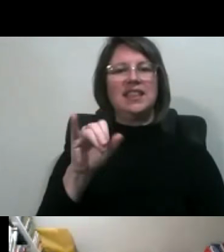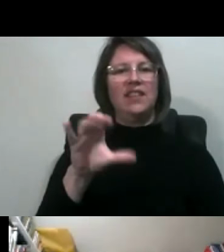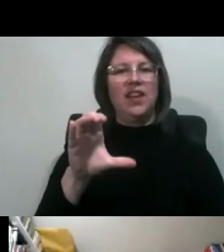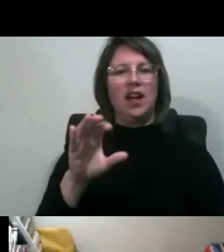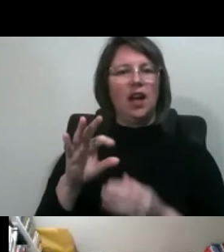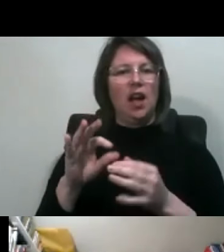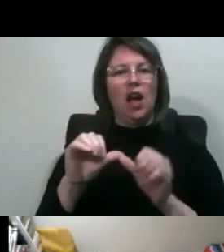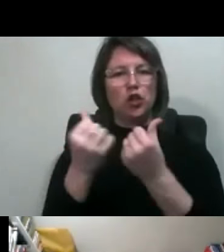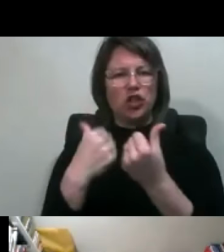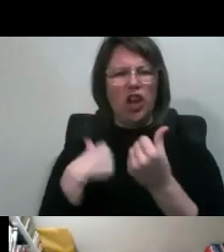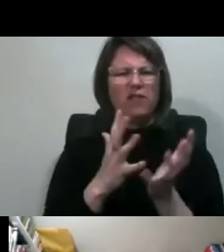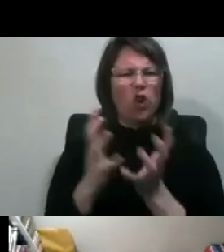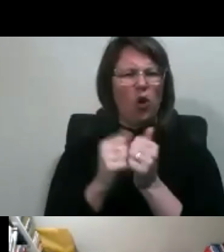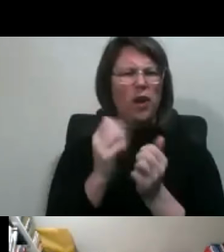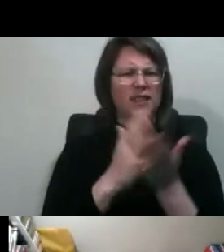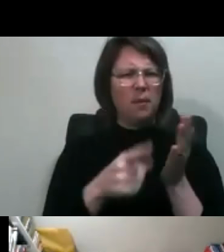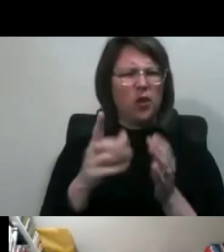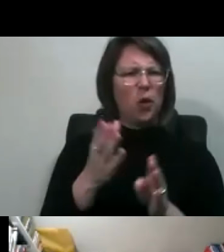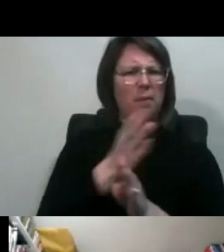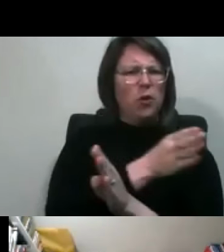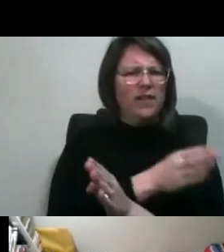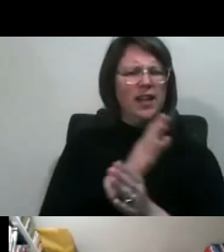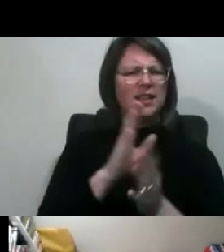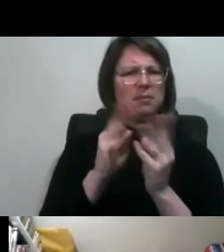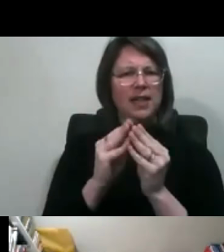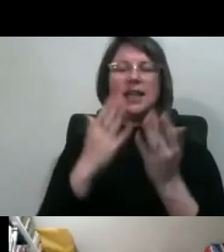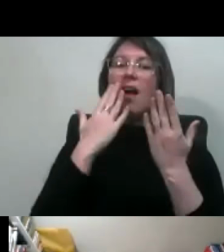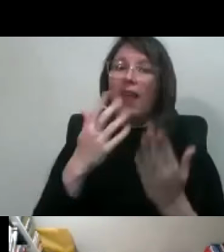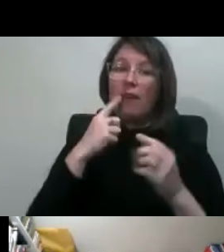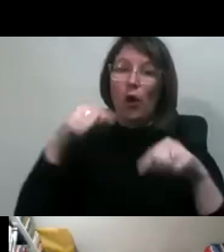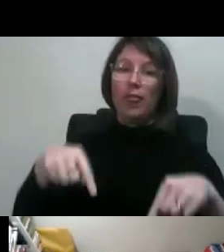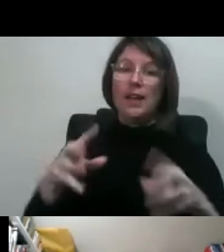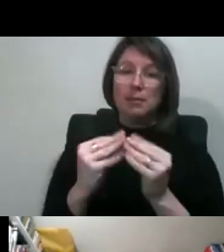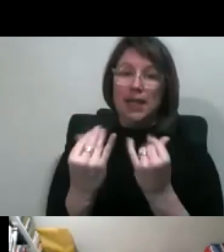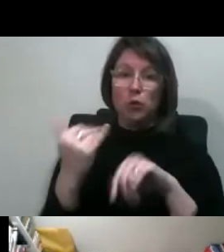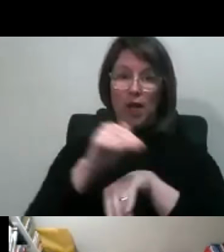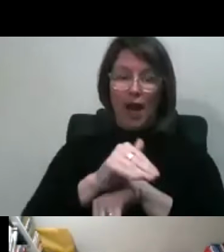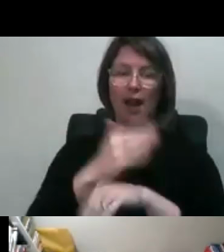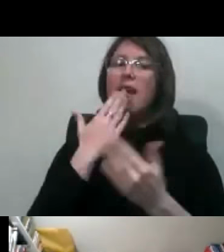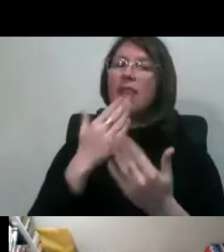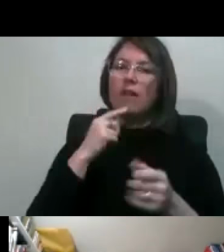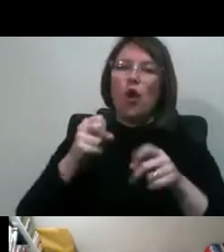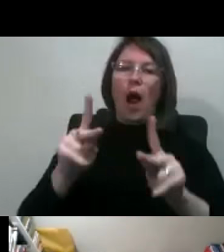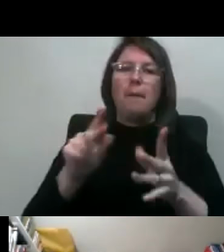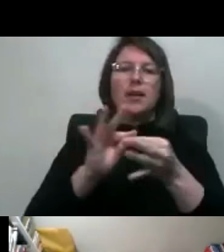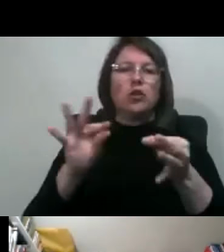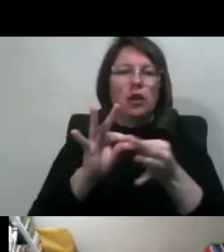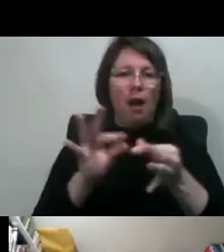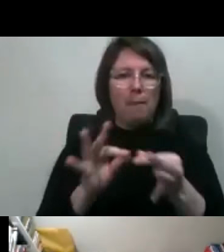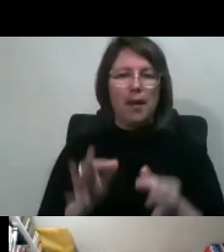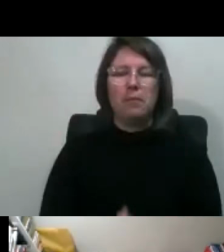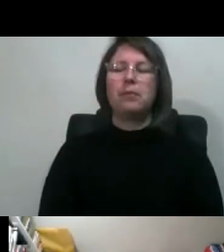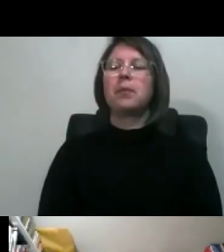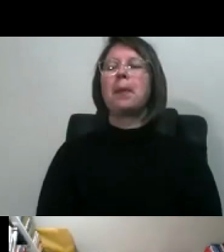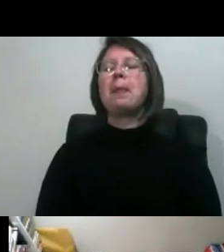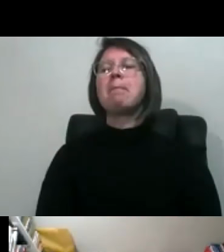some of you in prior meetings. So thanks for having this meeting tonight, and thanks for the opportunity to comment. I